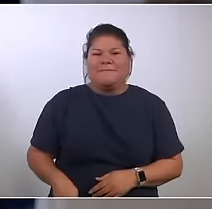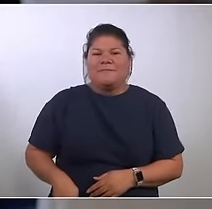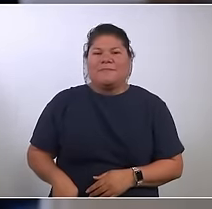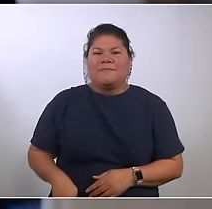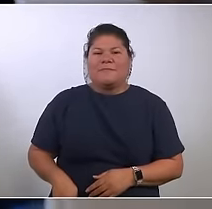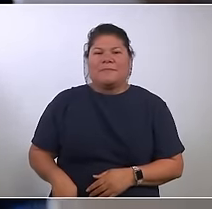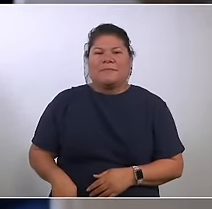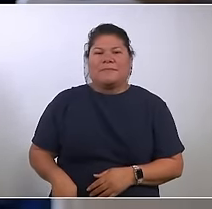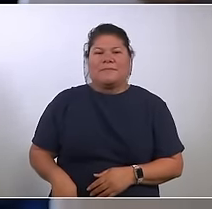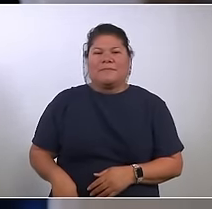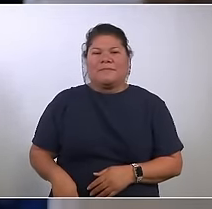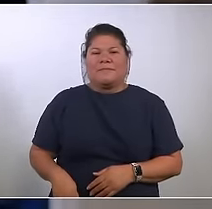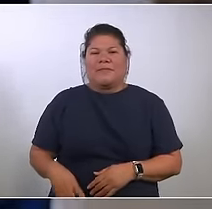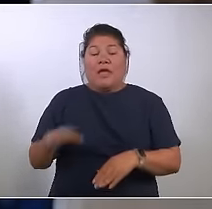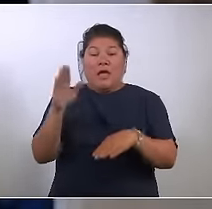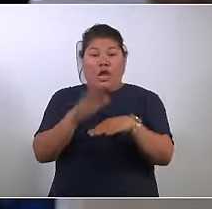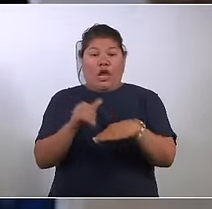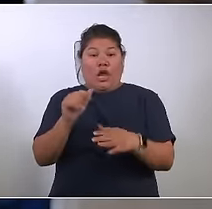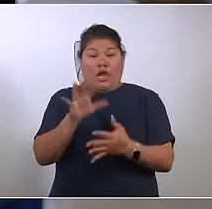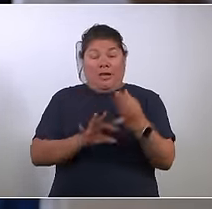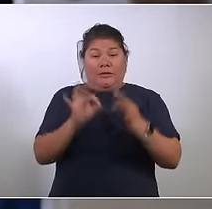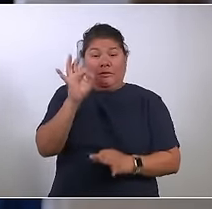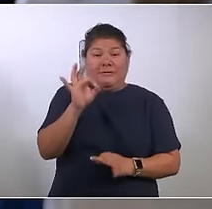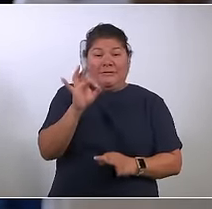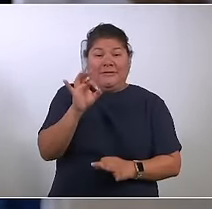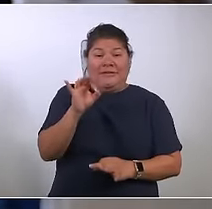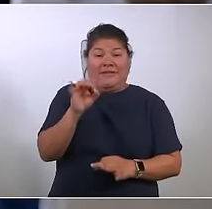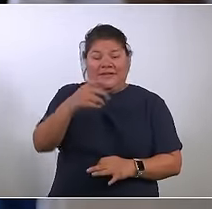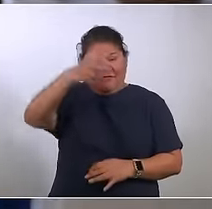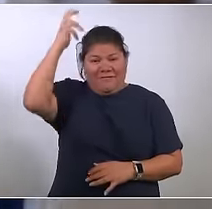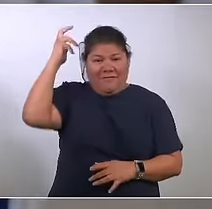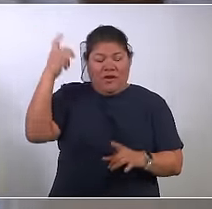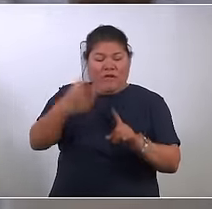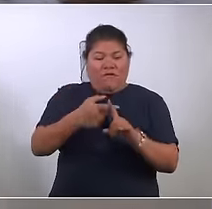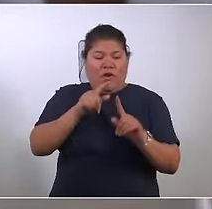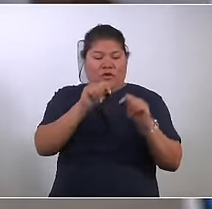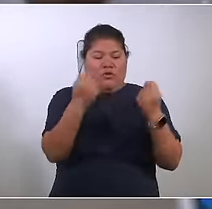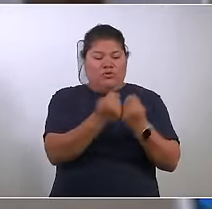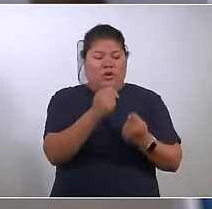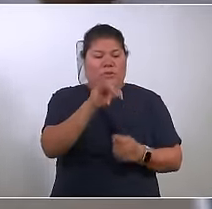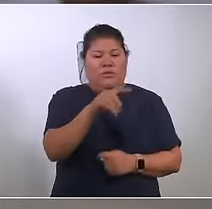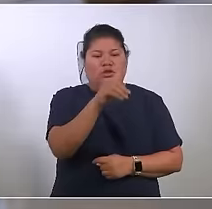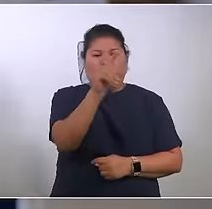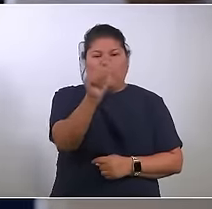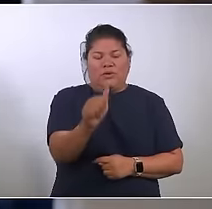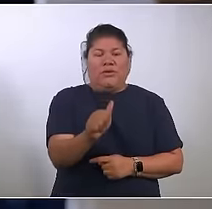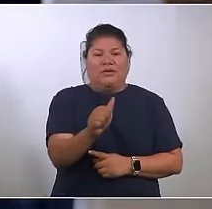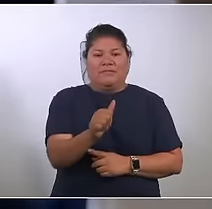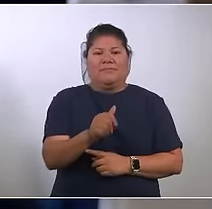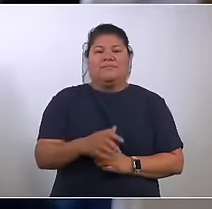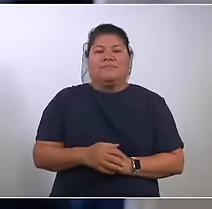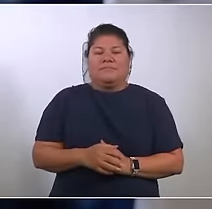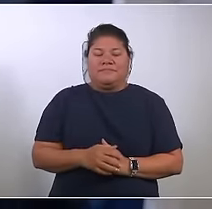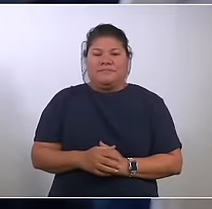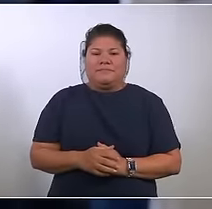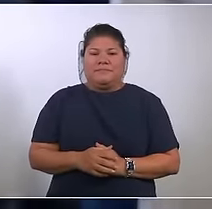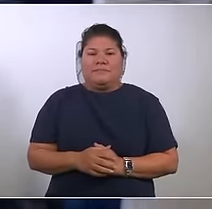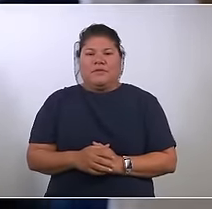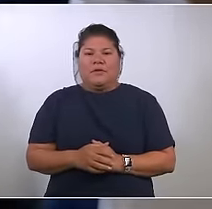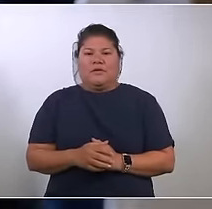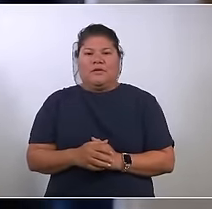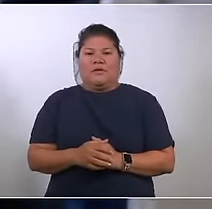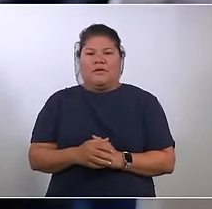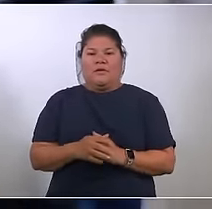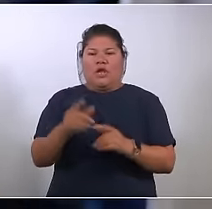rey. And now I'm calling on the spirit of the lion from the tribe of Judah. Ahora yo estoy llamando en el espíritu de la tribu de Judá.